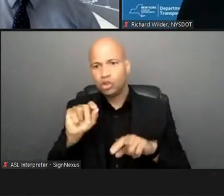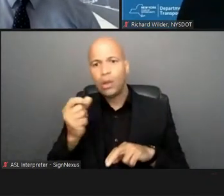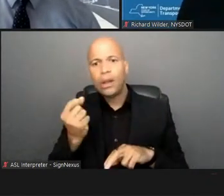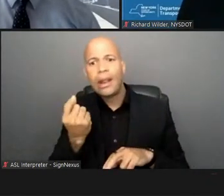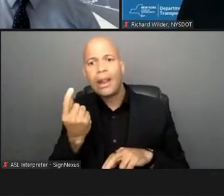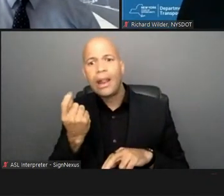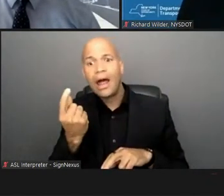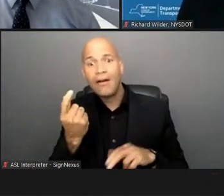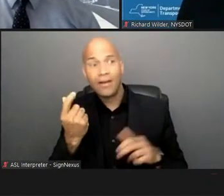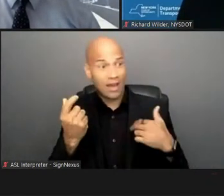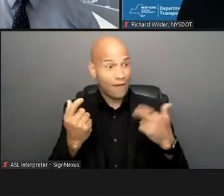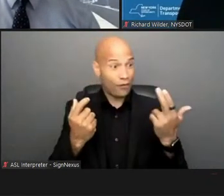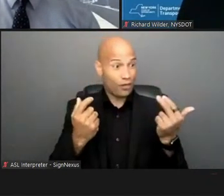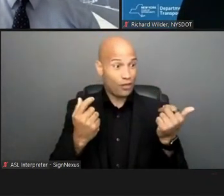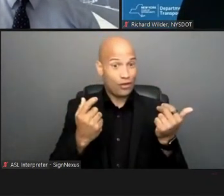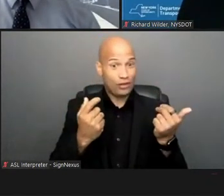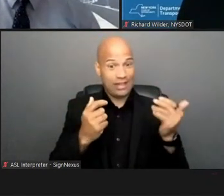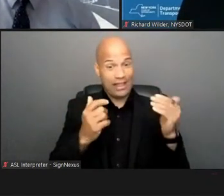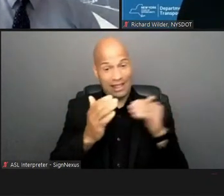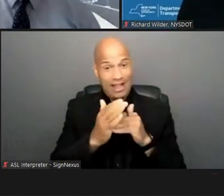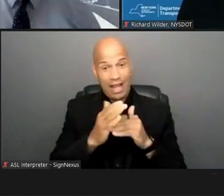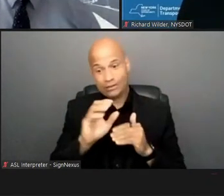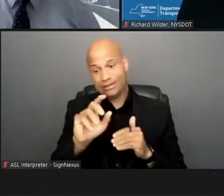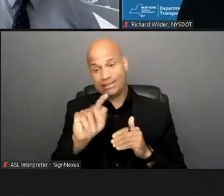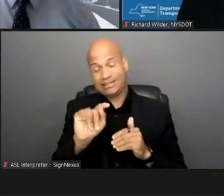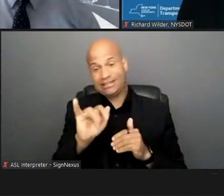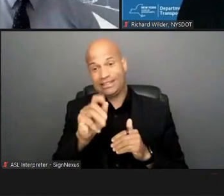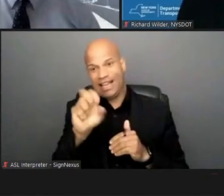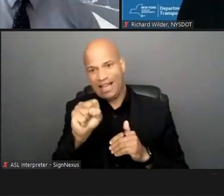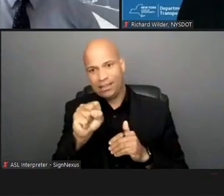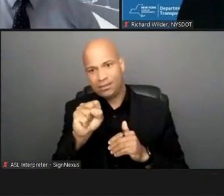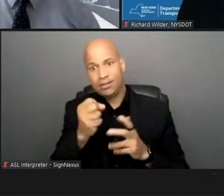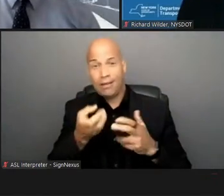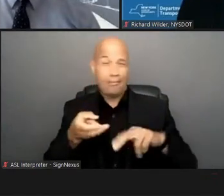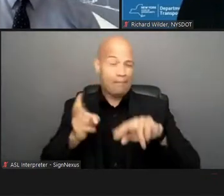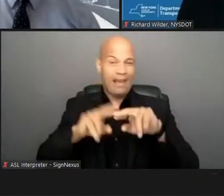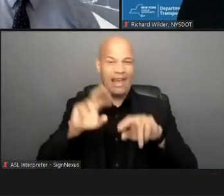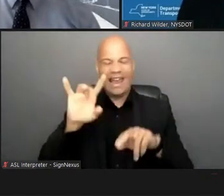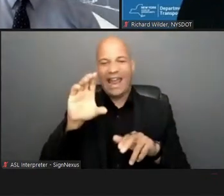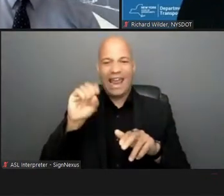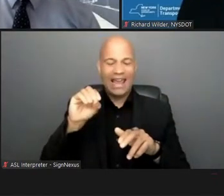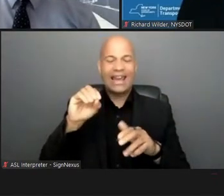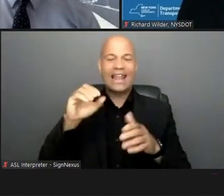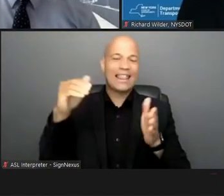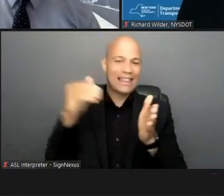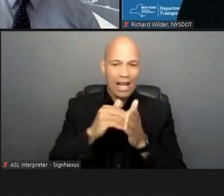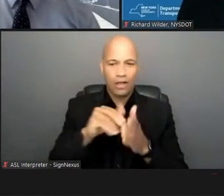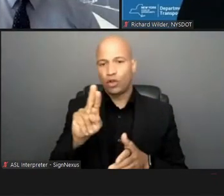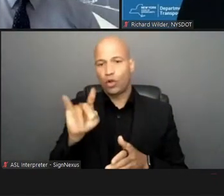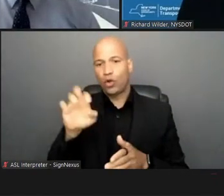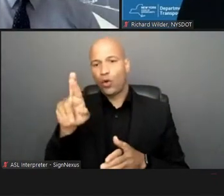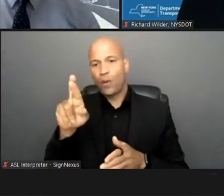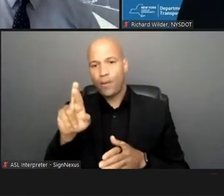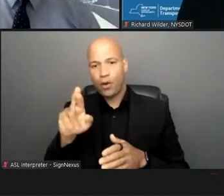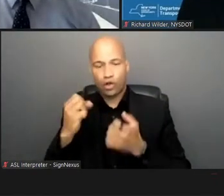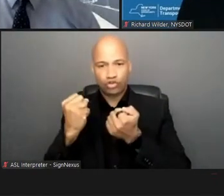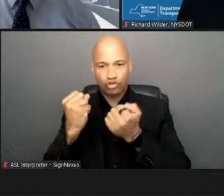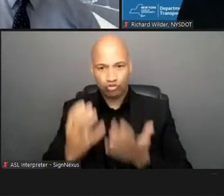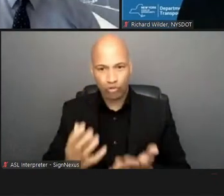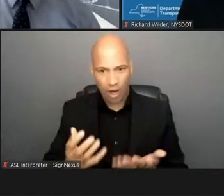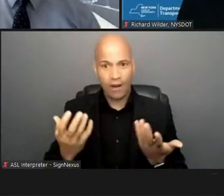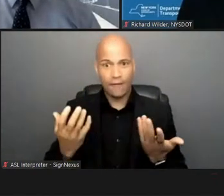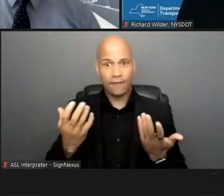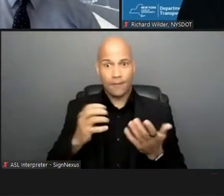13 000 Medallion taxis to having an extra 80 000 Uber drivers and then Manhattan alone has 350 miles of bike